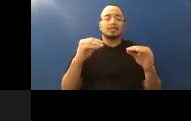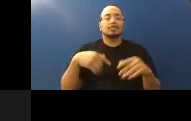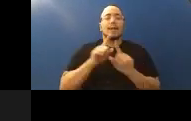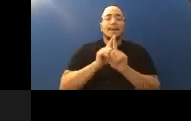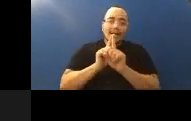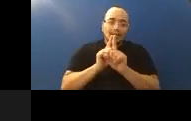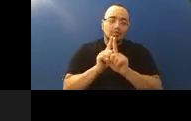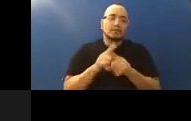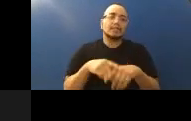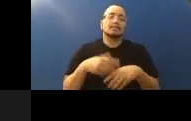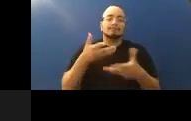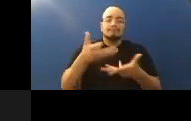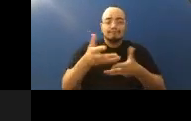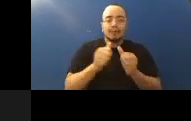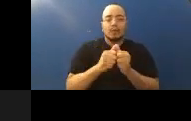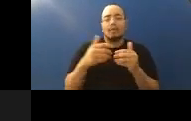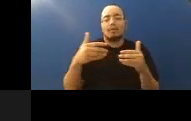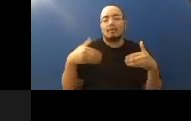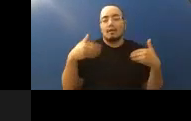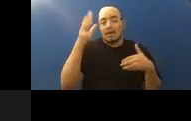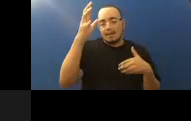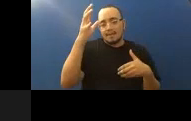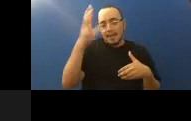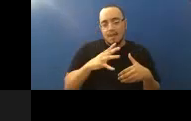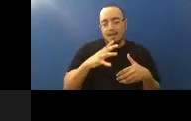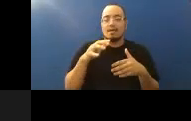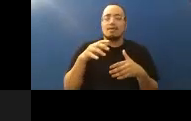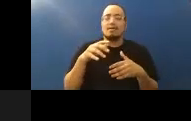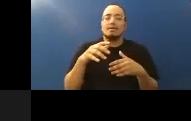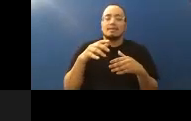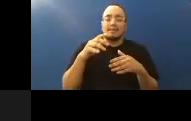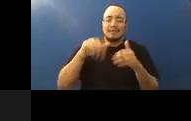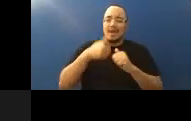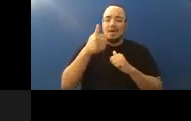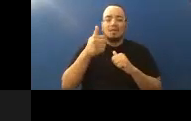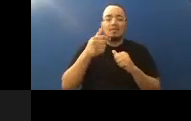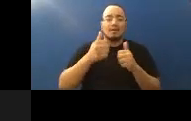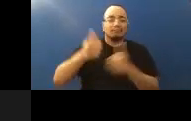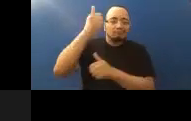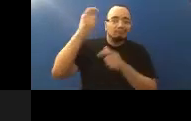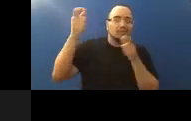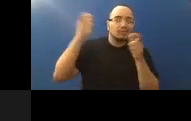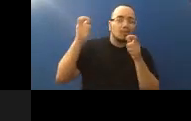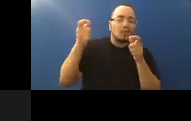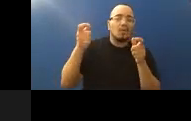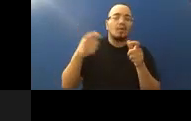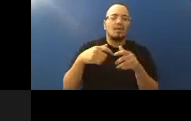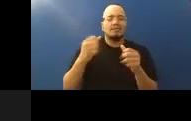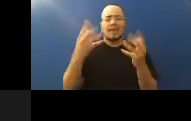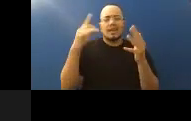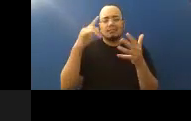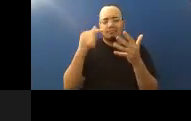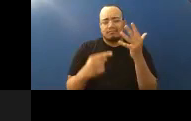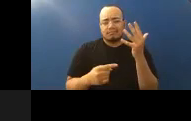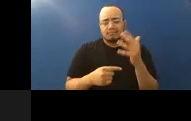talking to them about patriarchy and you know, a lot of other things. But I think I really learned a lot in those spaces and